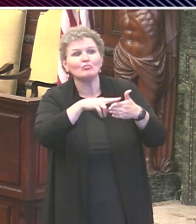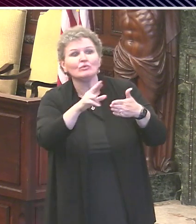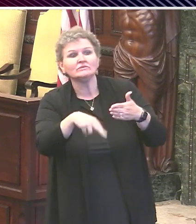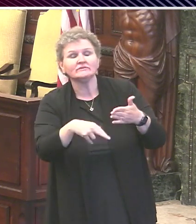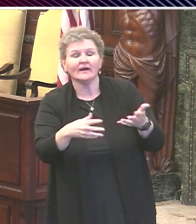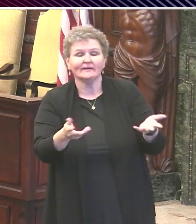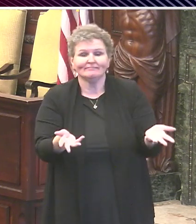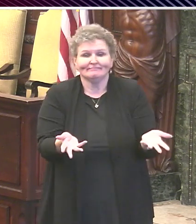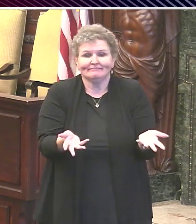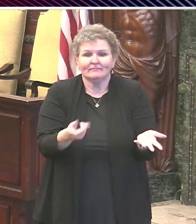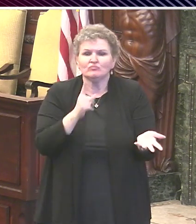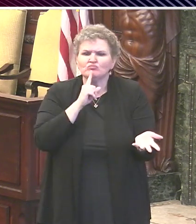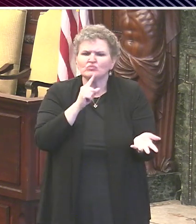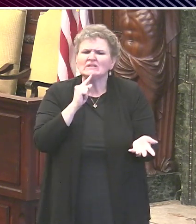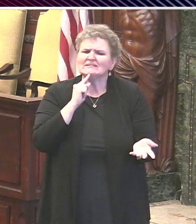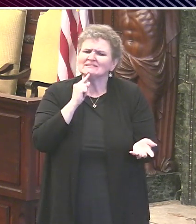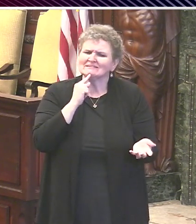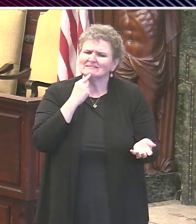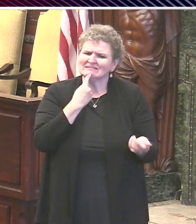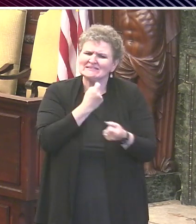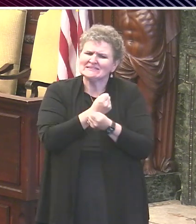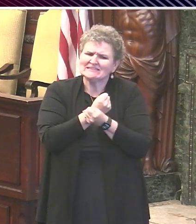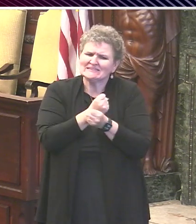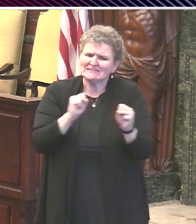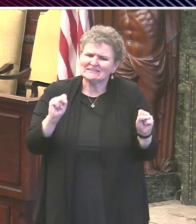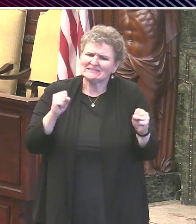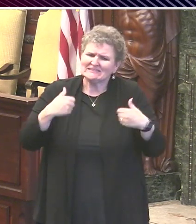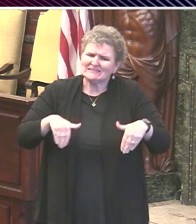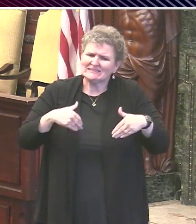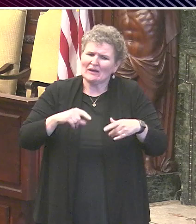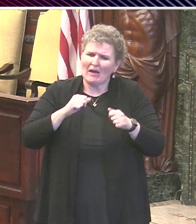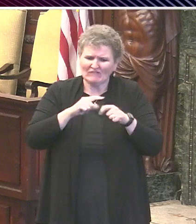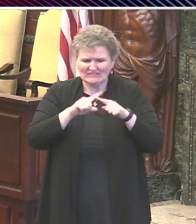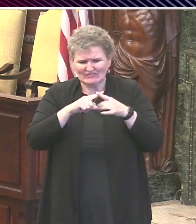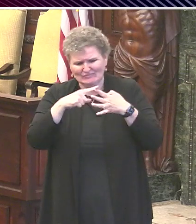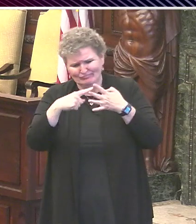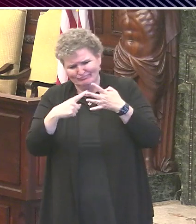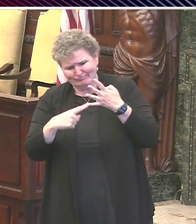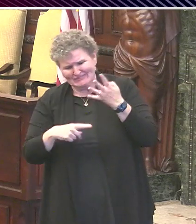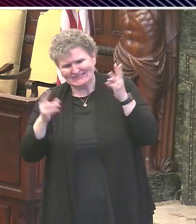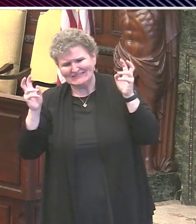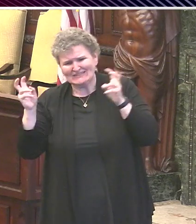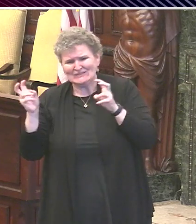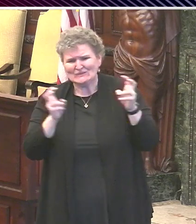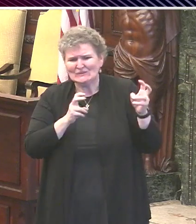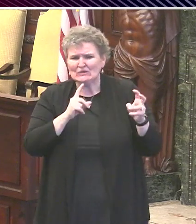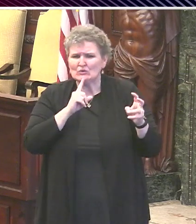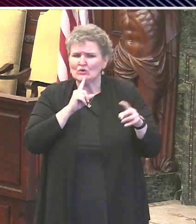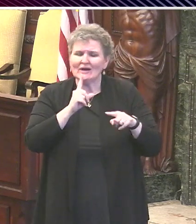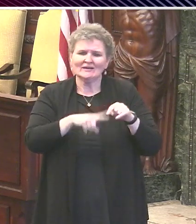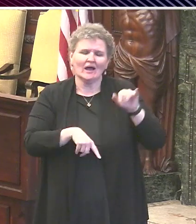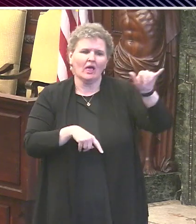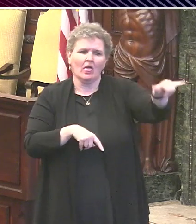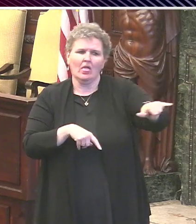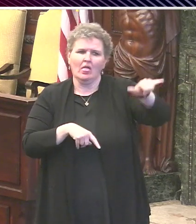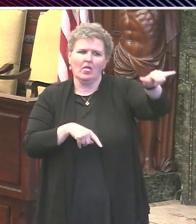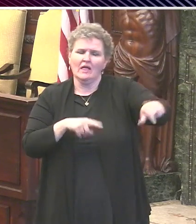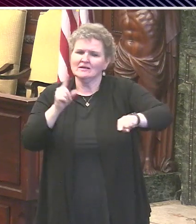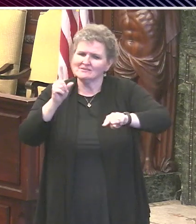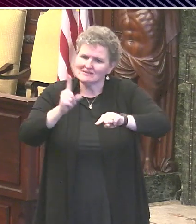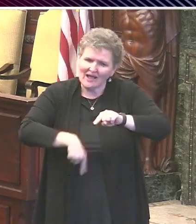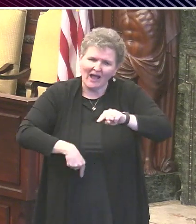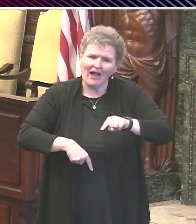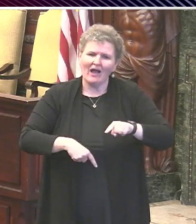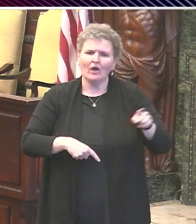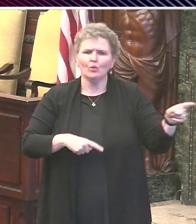health, safety, and other issues there that cannot go on forever. When will you be going to the encampment